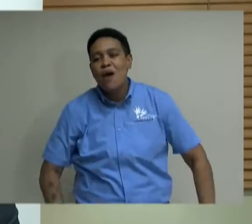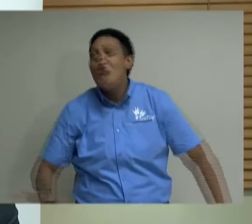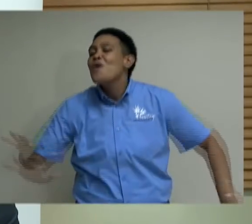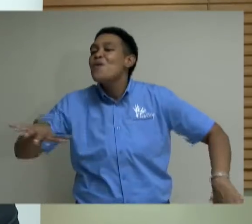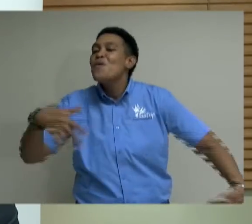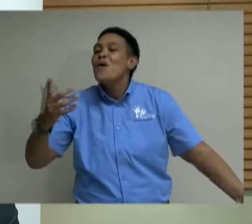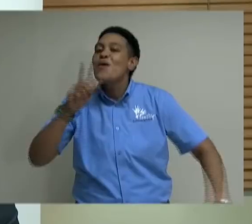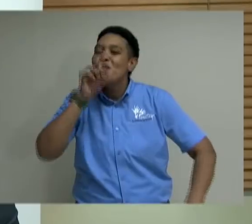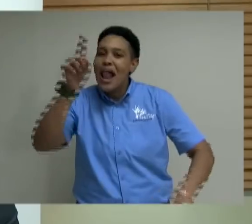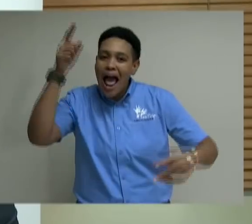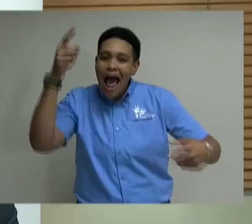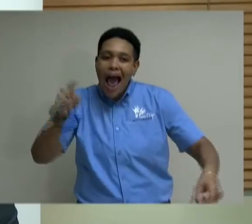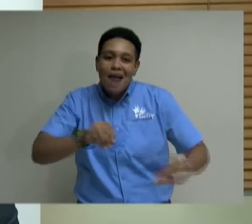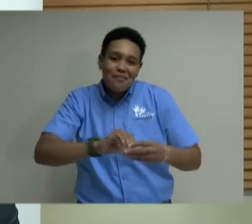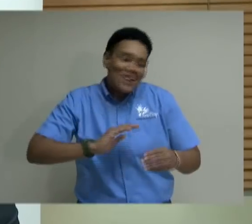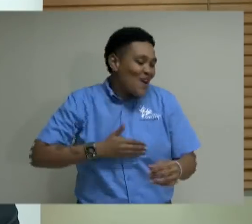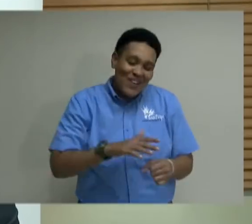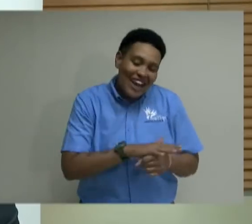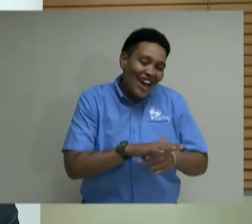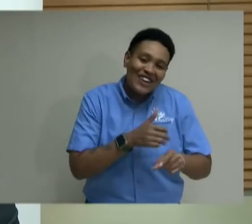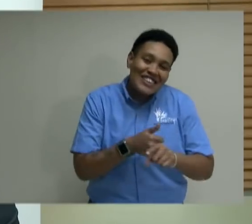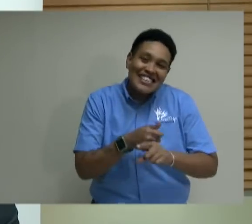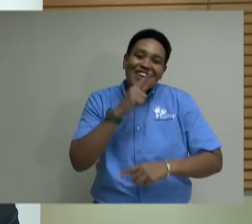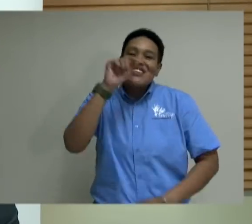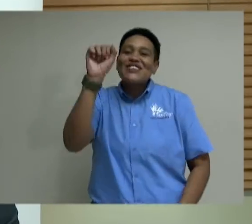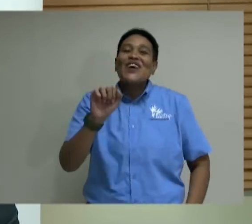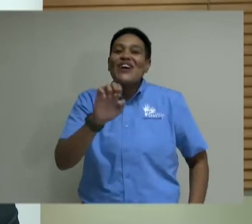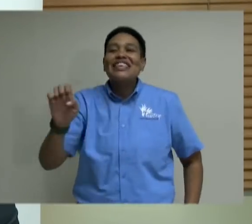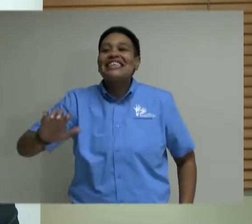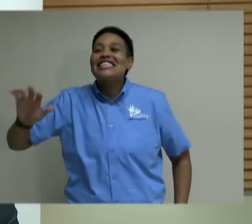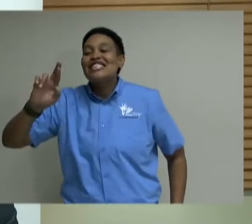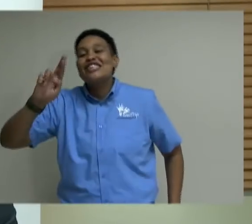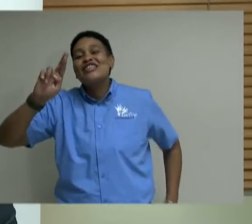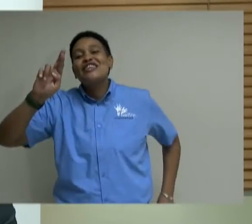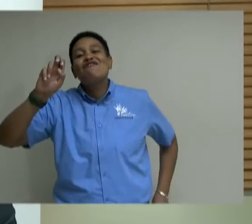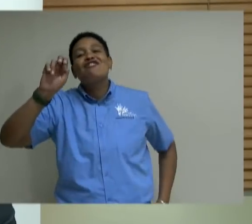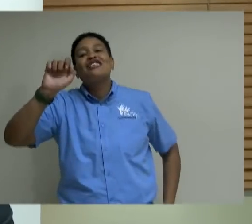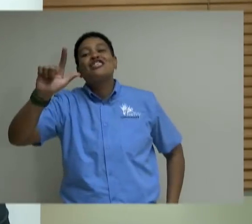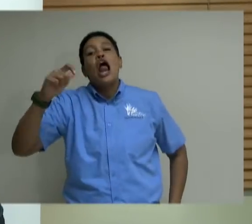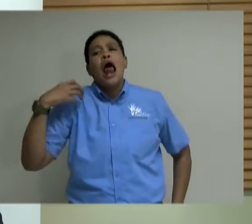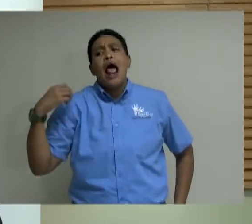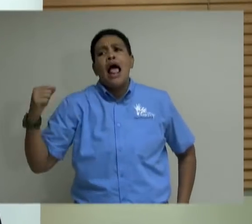is happening in our region. So Southeast Regional Health Authority